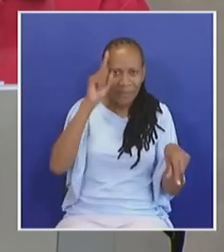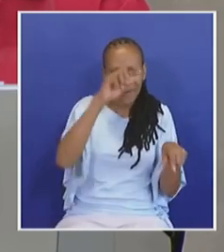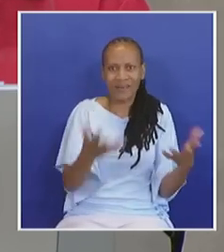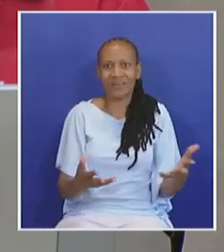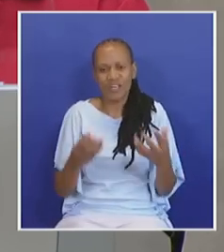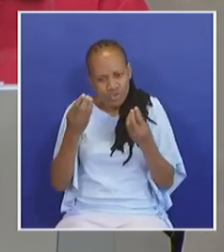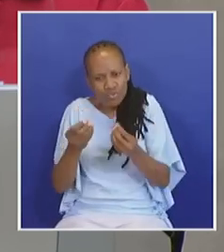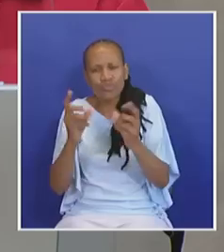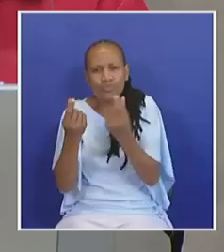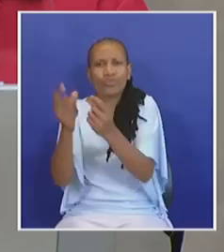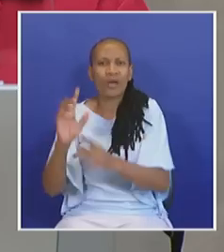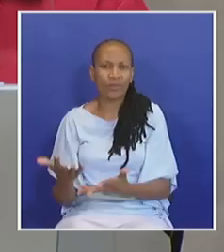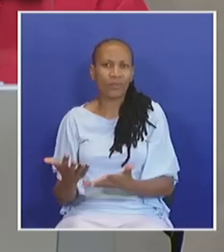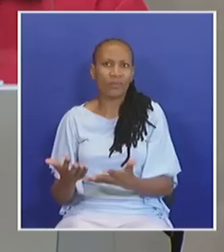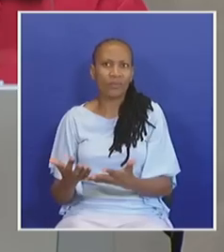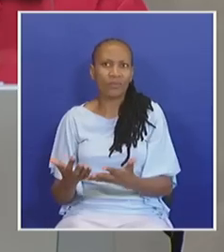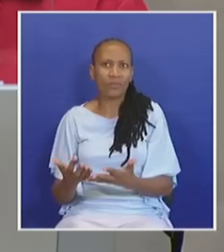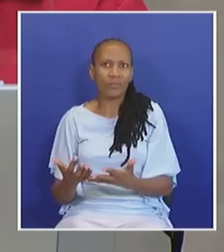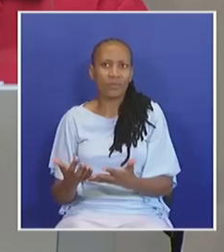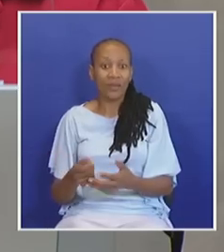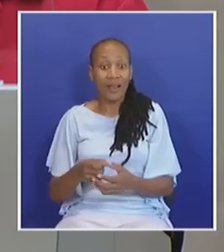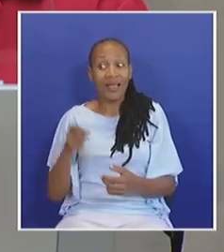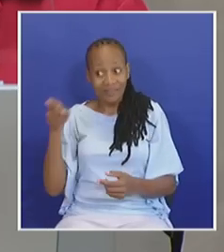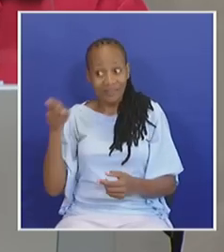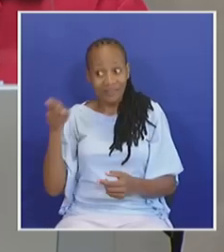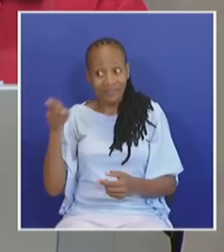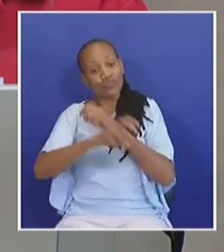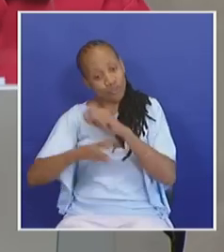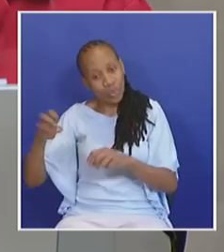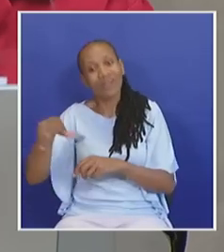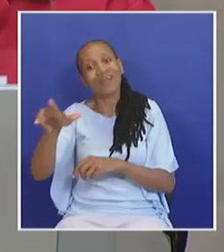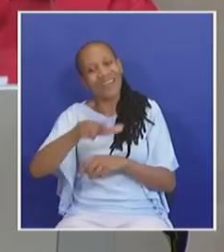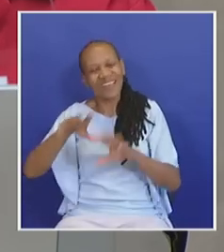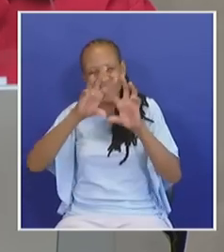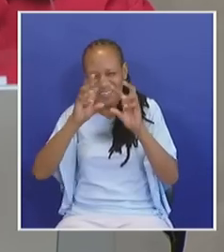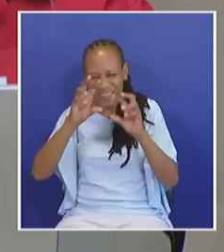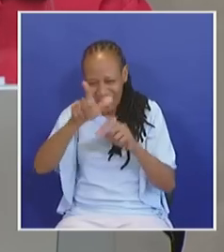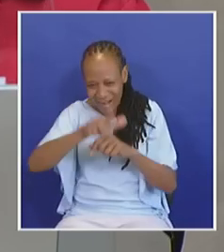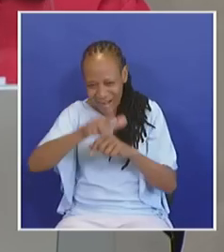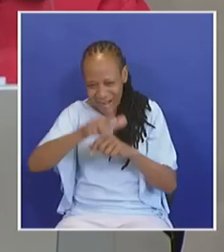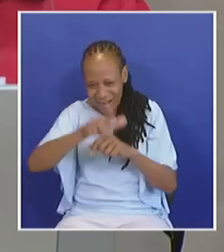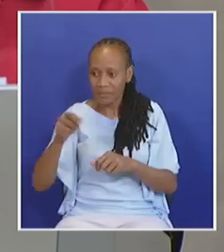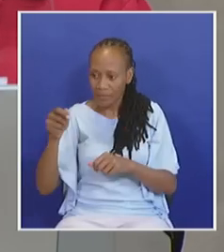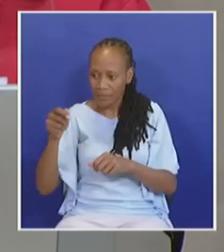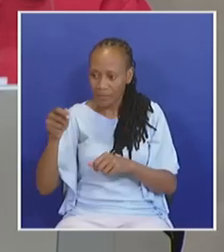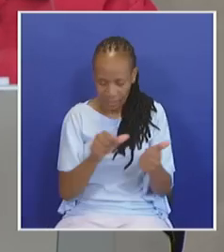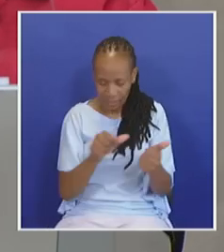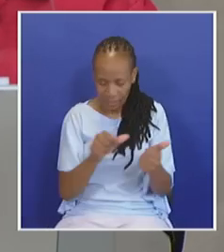taking that which they stole, our land and all that belongs to it. Lona matukwane